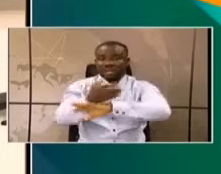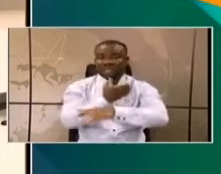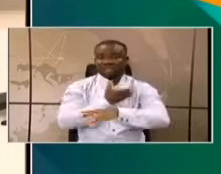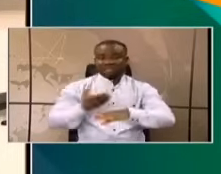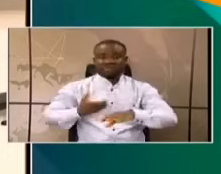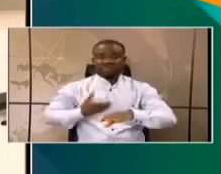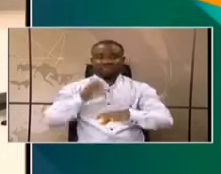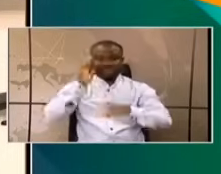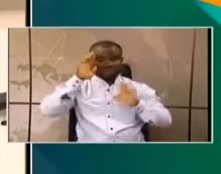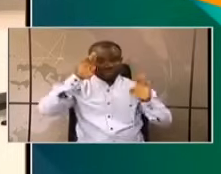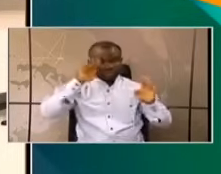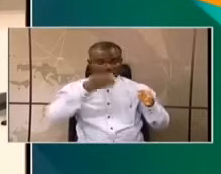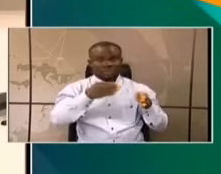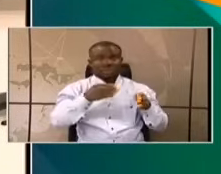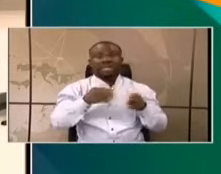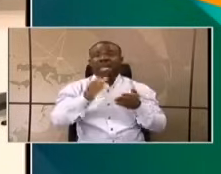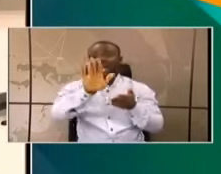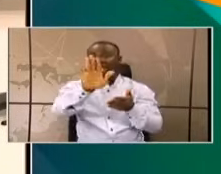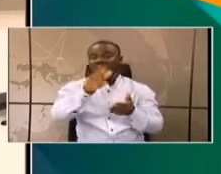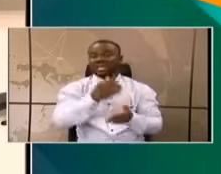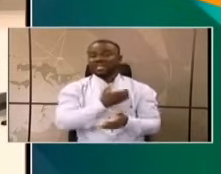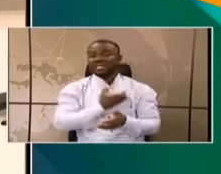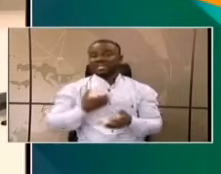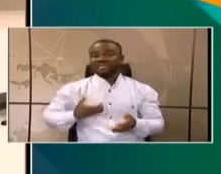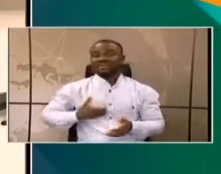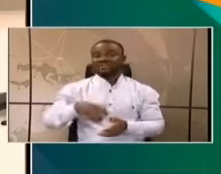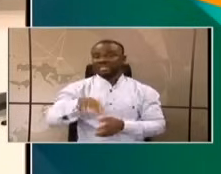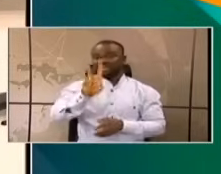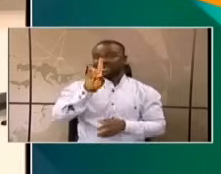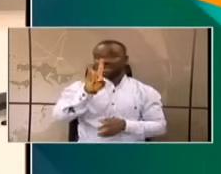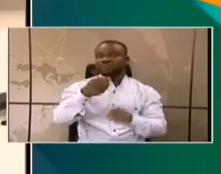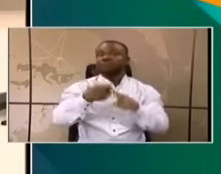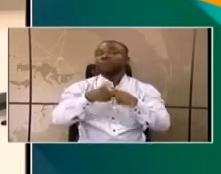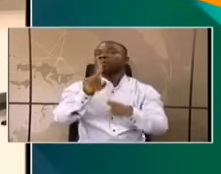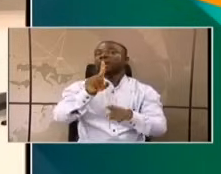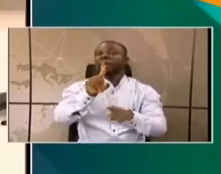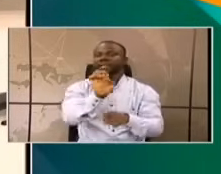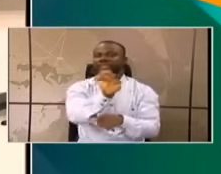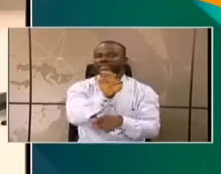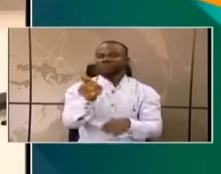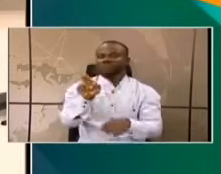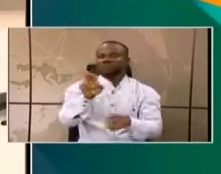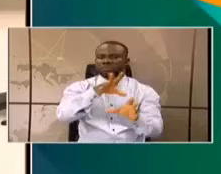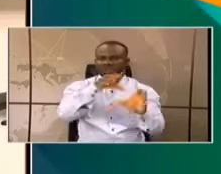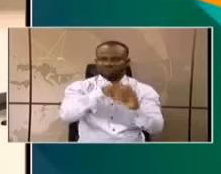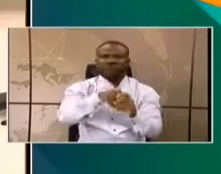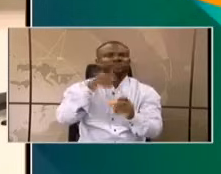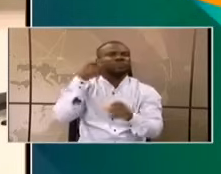so. I am for six. I was Eastern region. Umtugal, I'm saying.